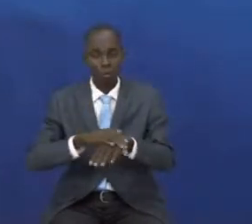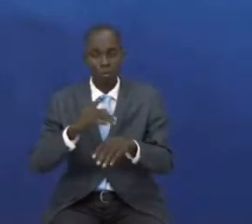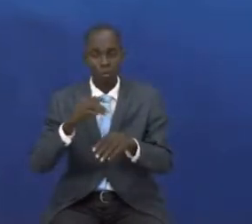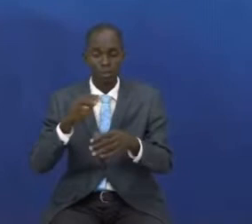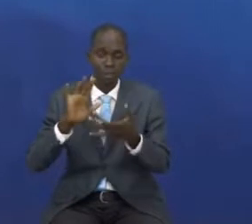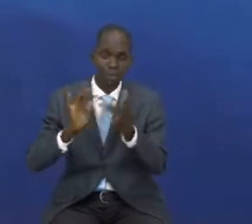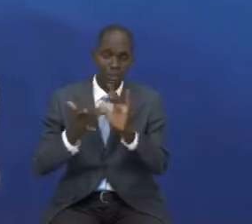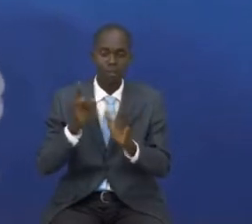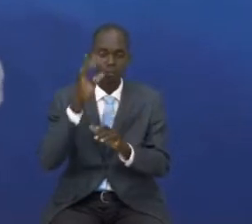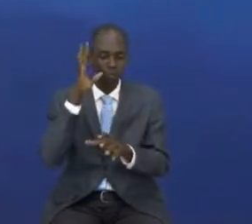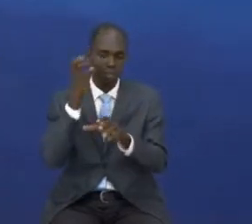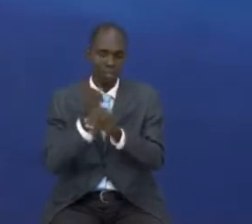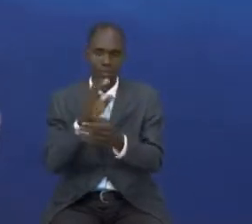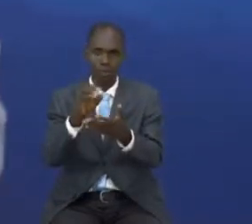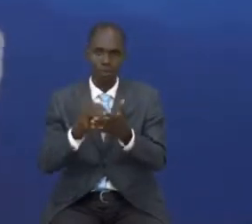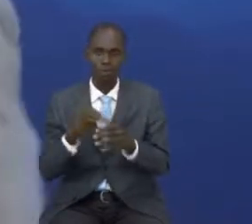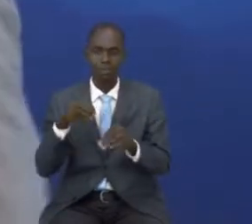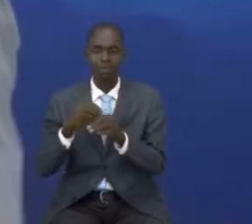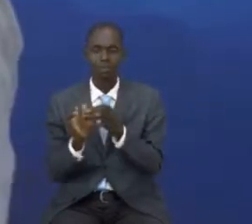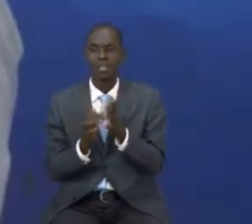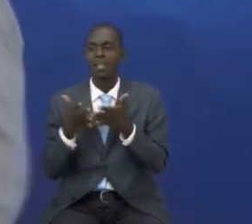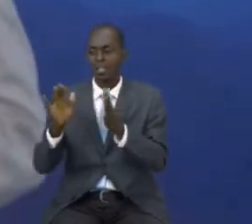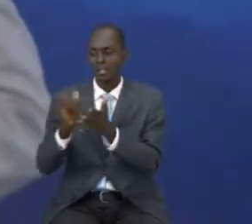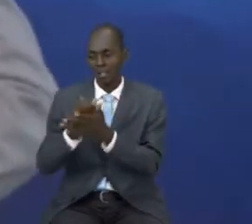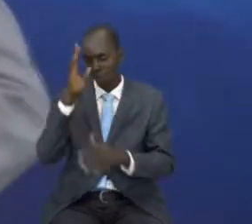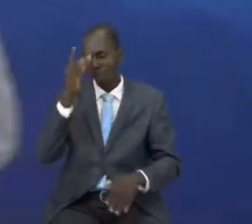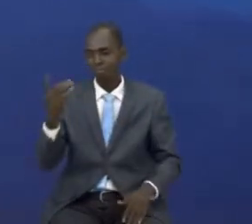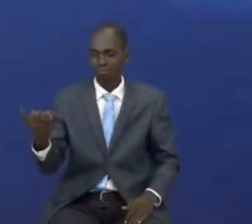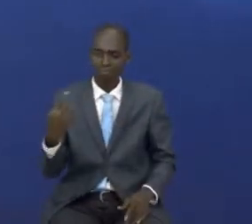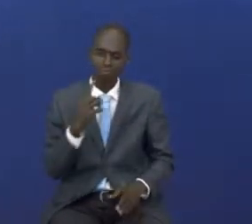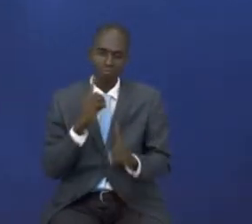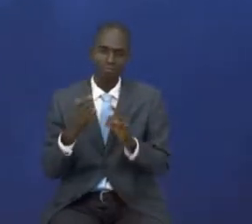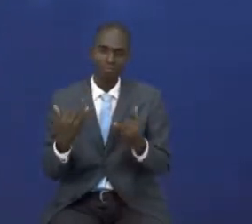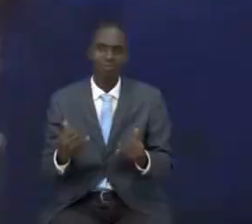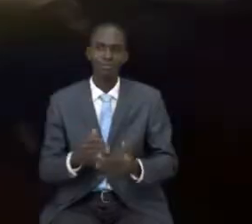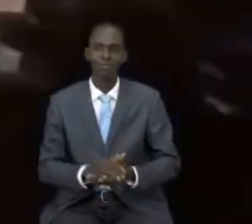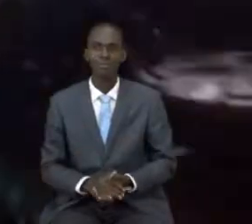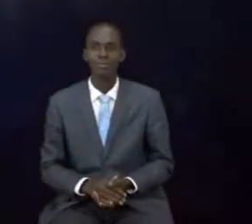get it. Let him come. Let him talk to us now.